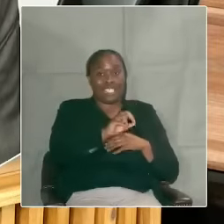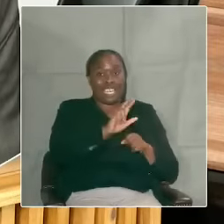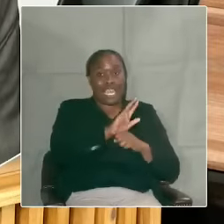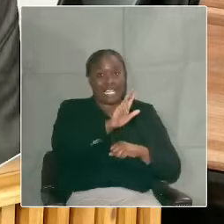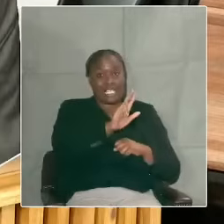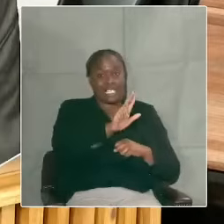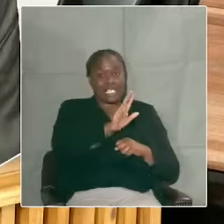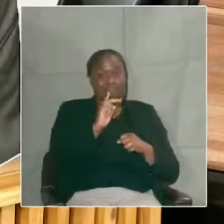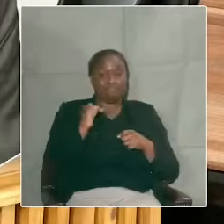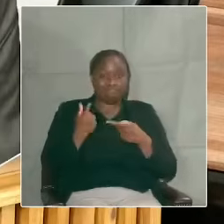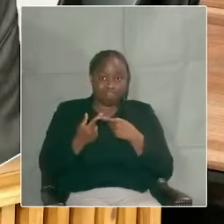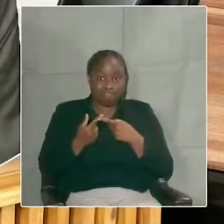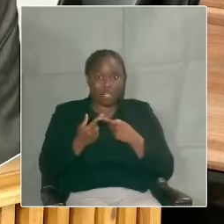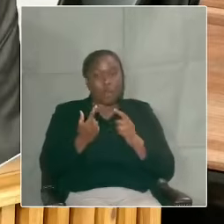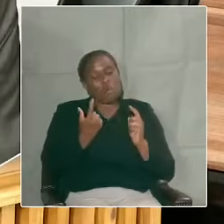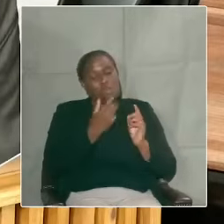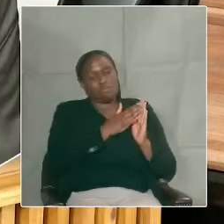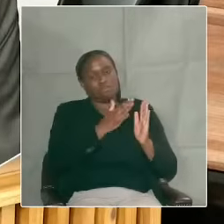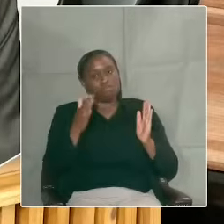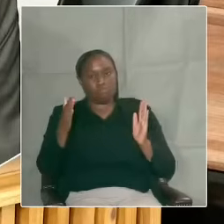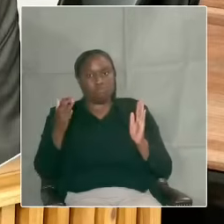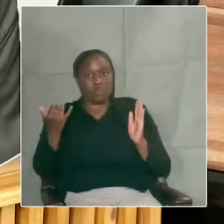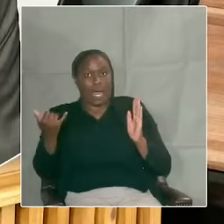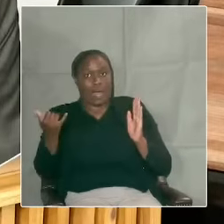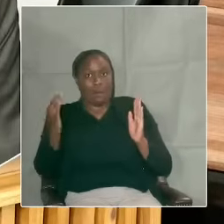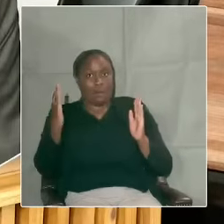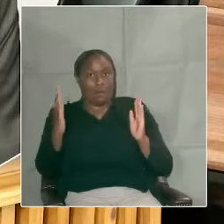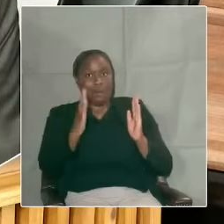2018 to date, meaning